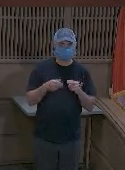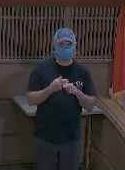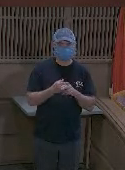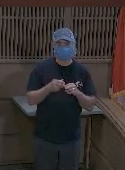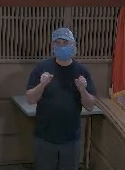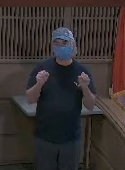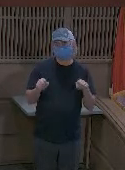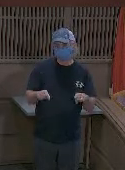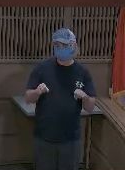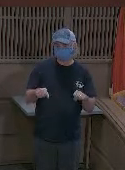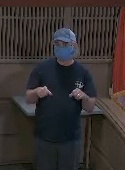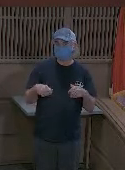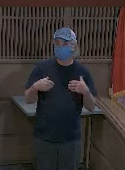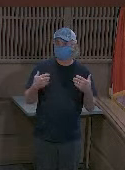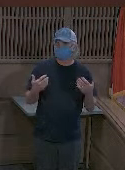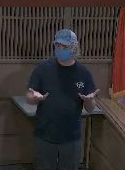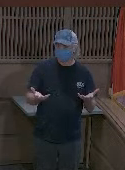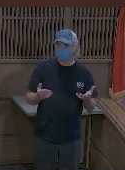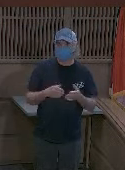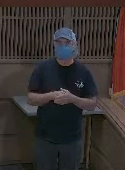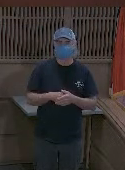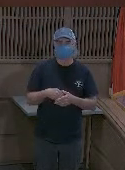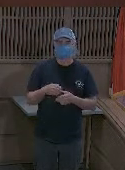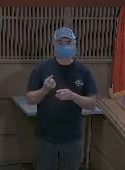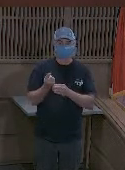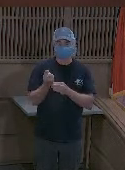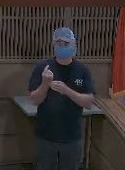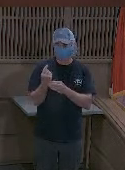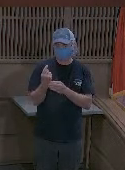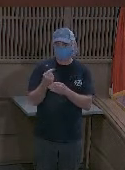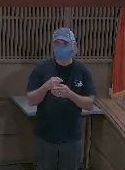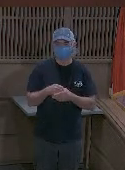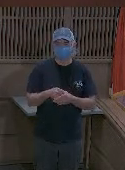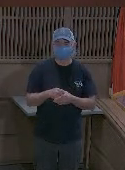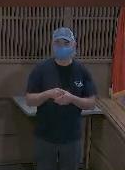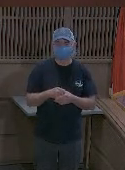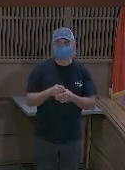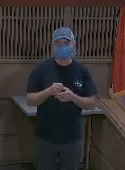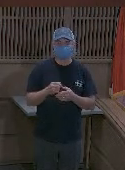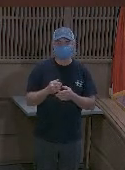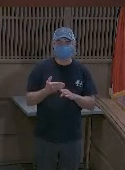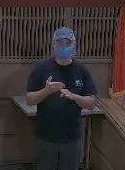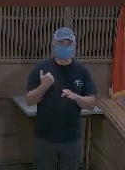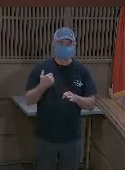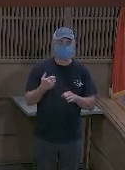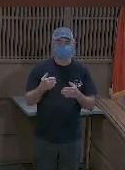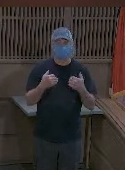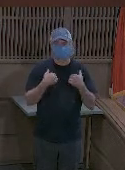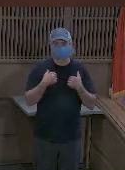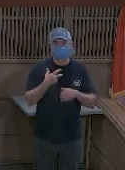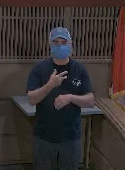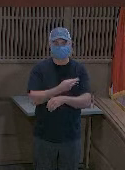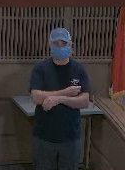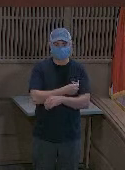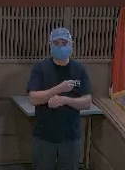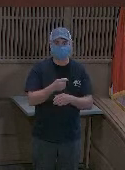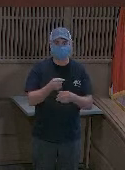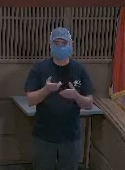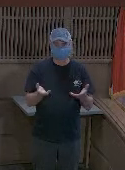happen. And last year, before we had the resources that we have here